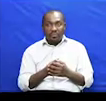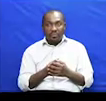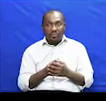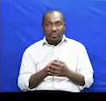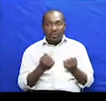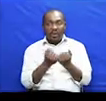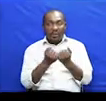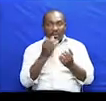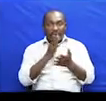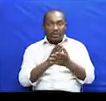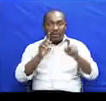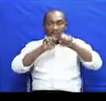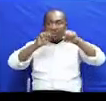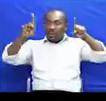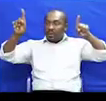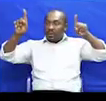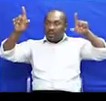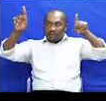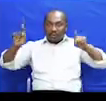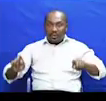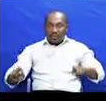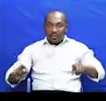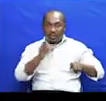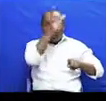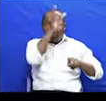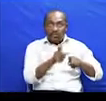So make sure you draw it in a tabular form.